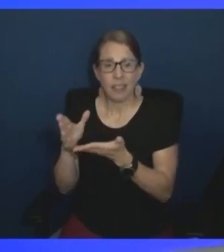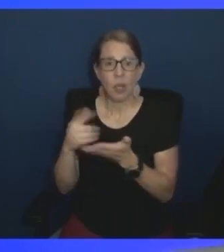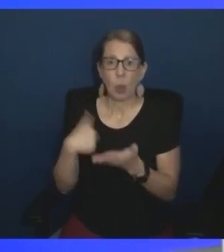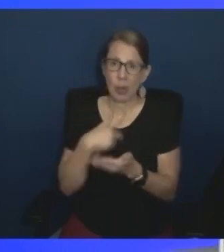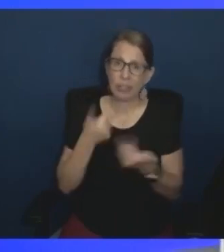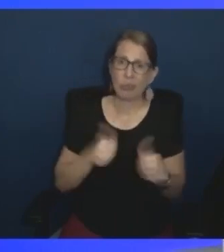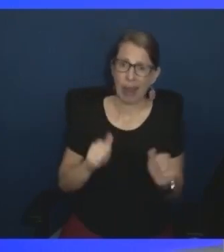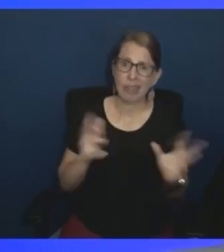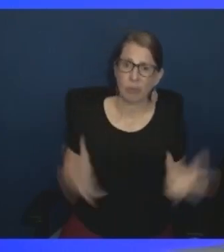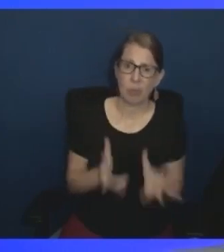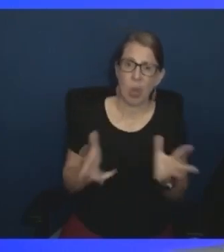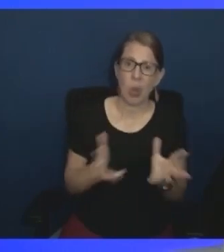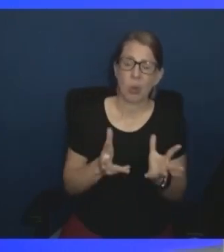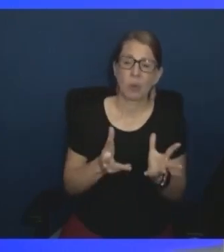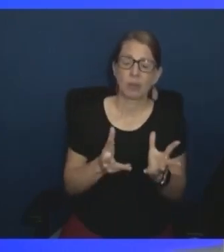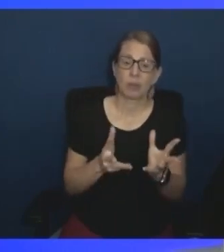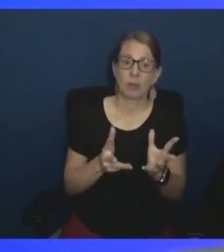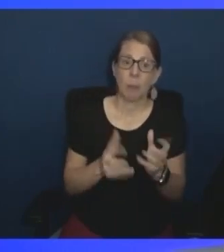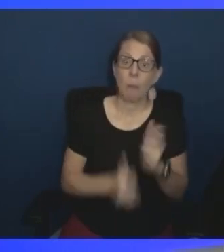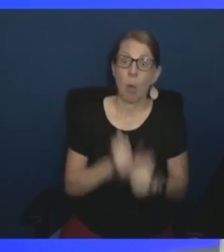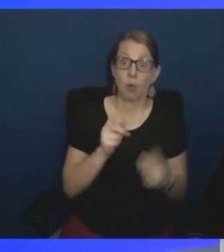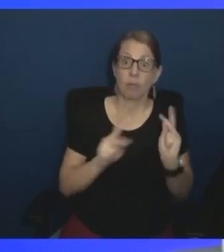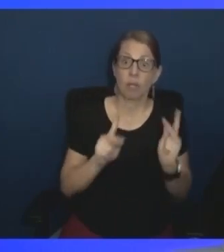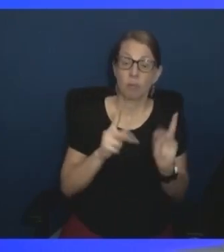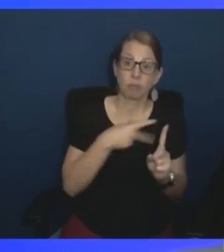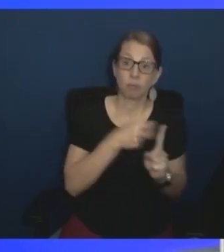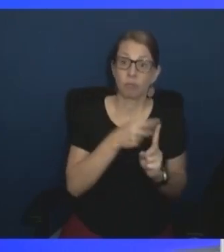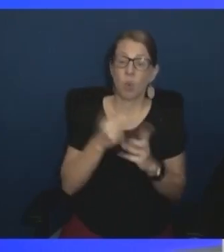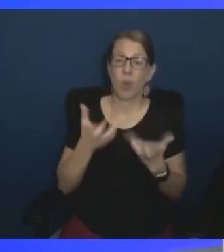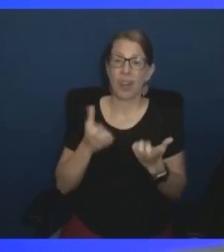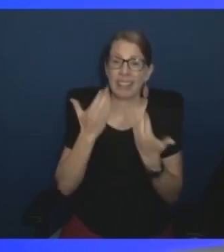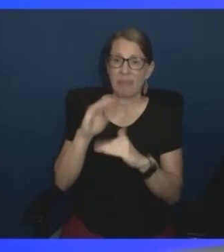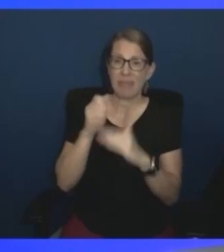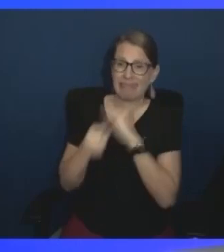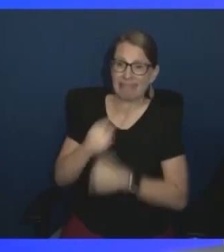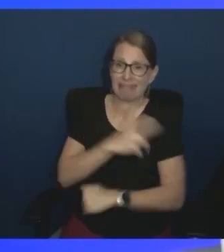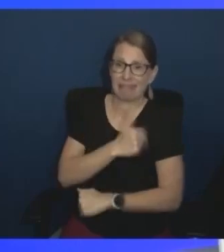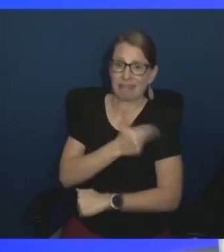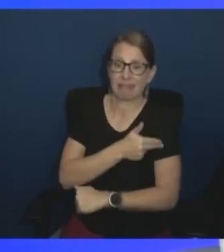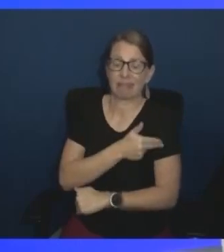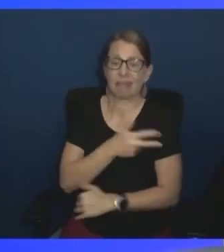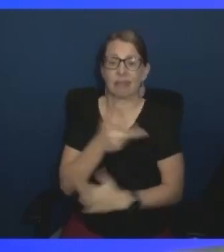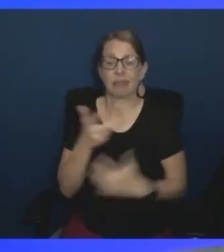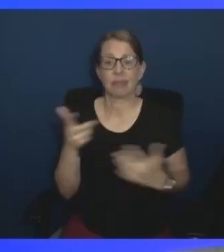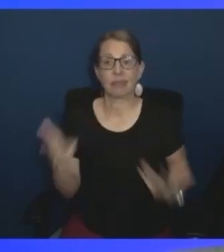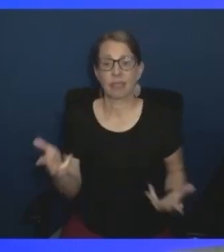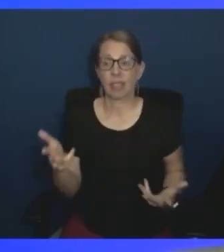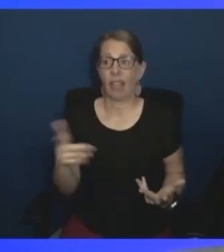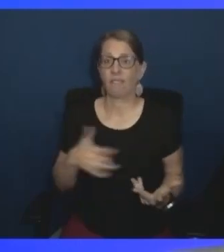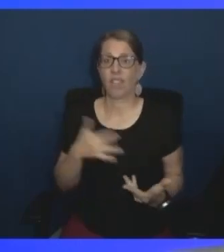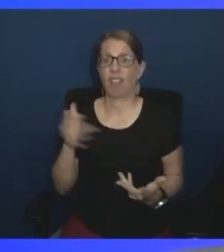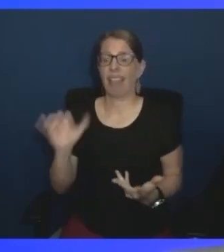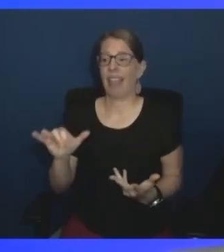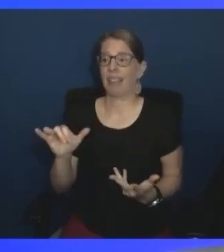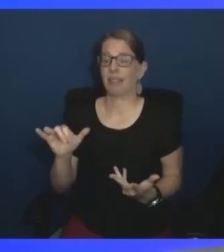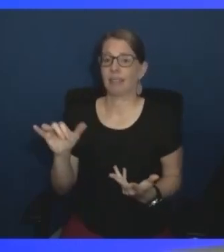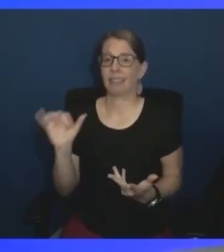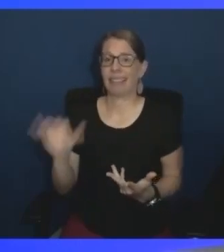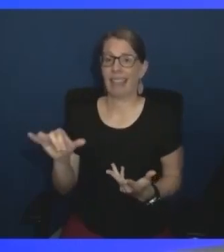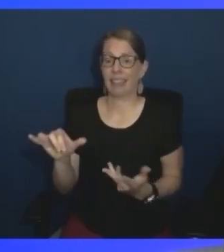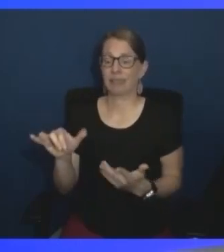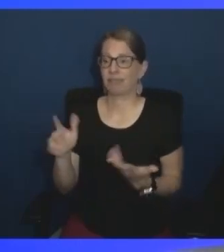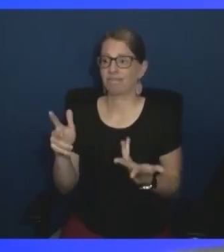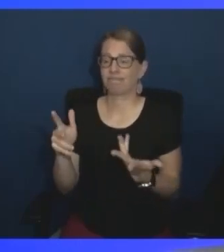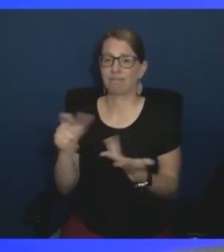mass vaccination and trying to limit hospitalizations, et cetera. I think in many ways that's a step back. I think